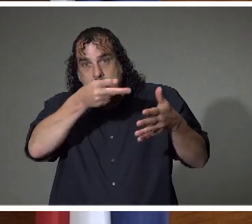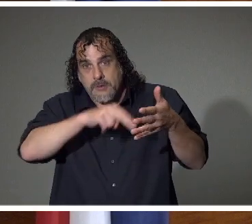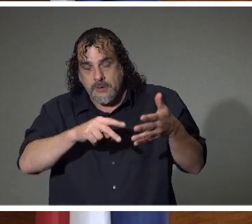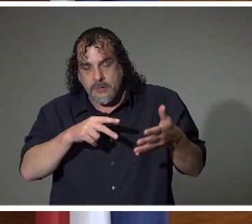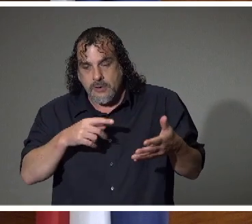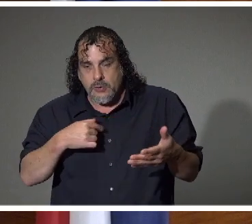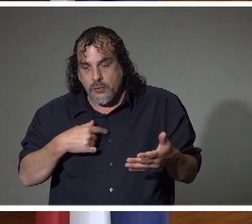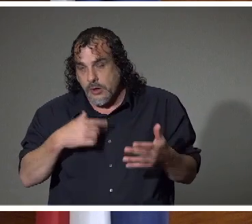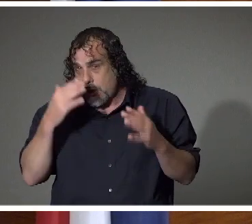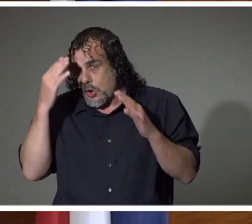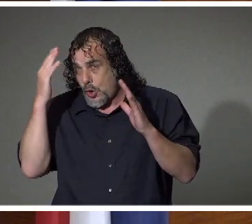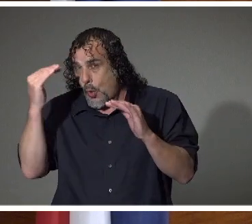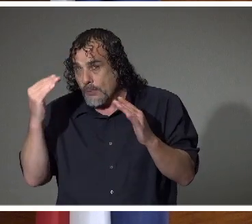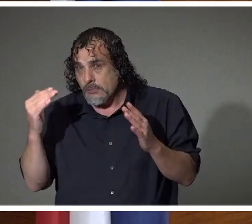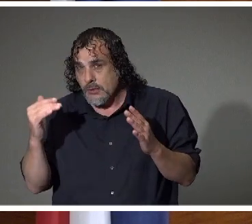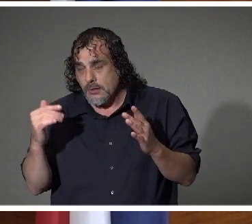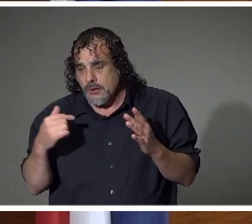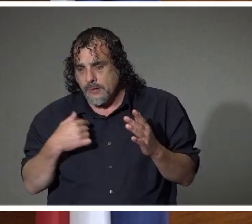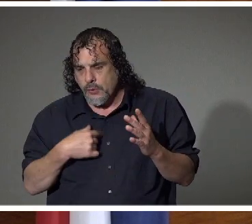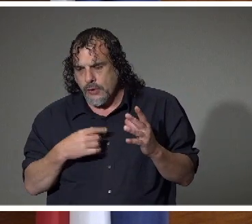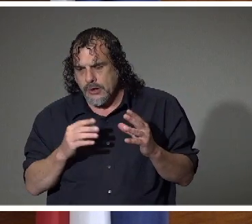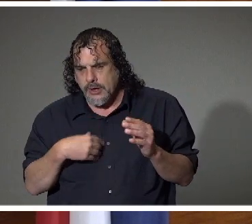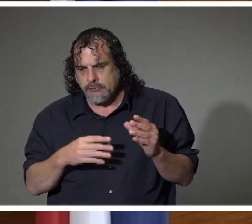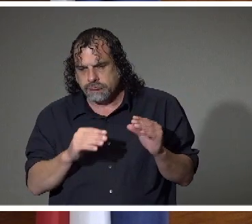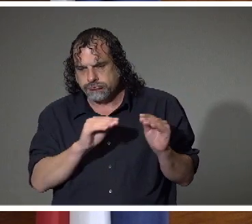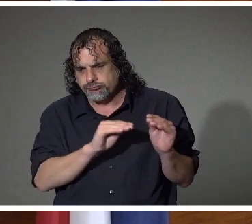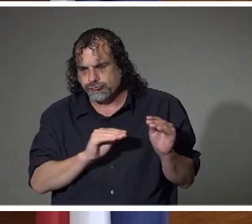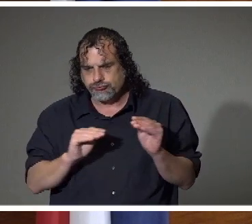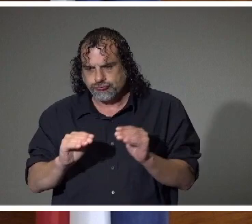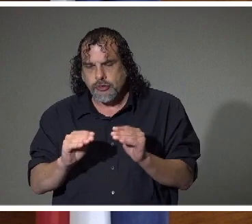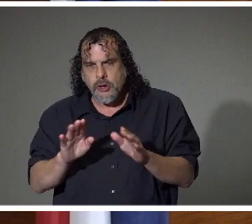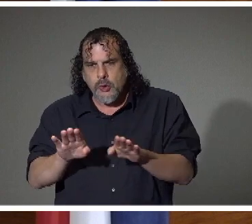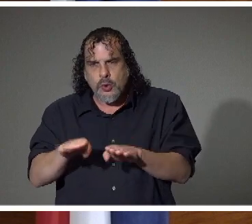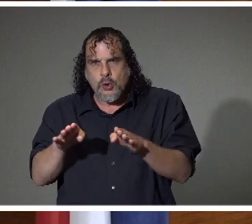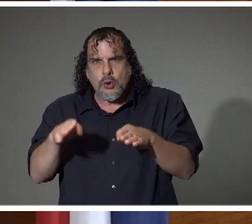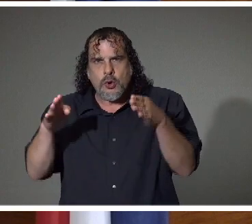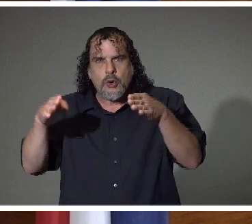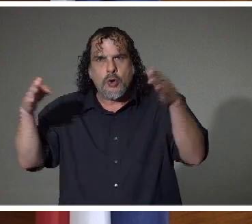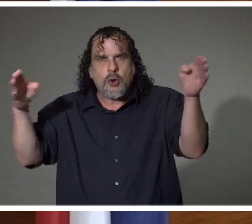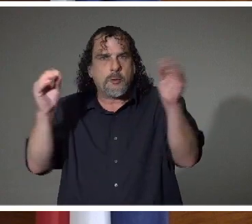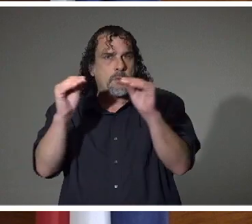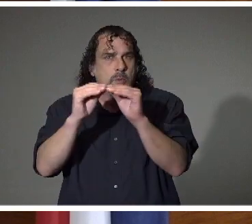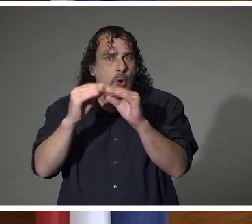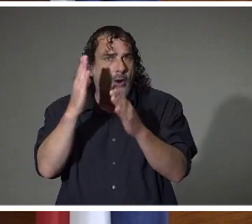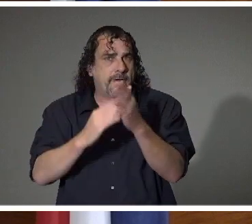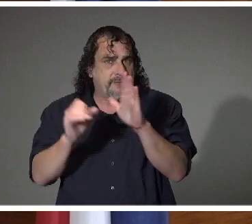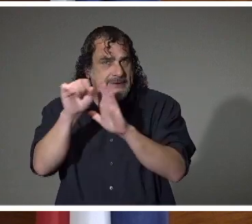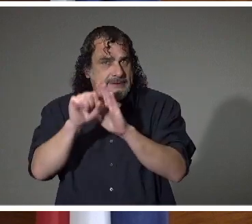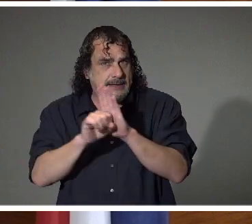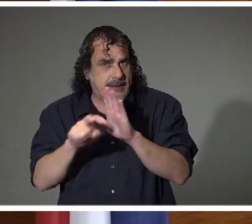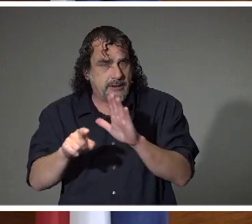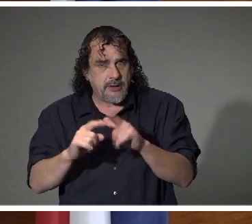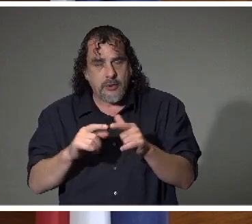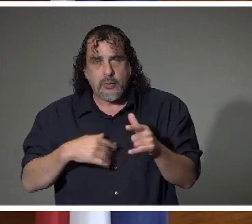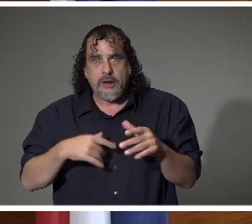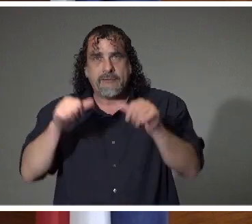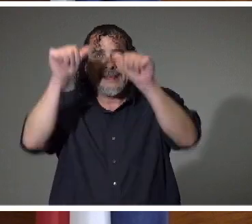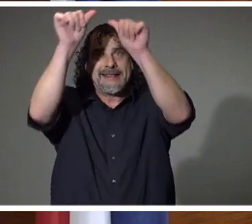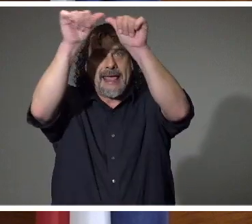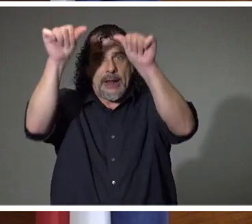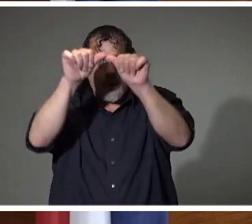very hopeful that we can move more and more towards opening up more and more areas, whether that's geographic